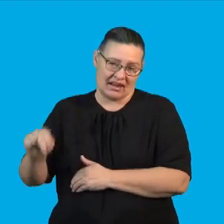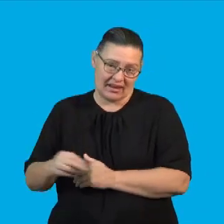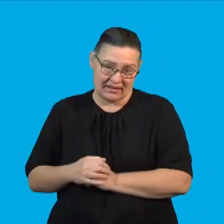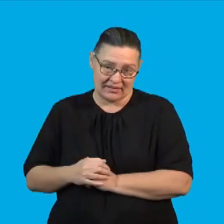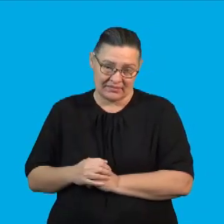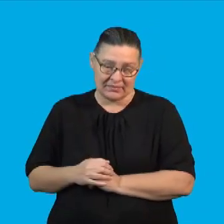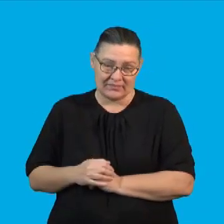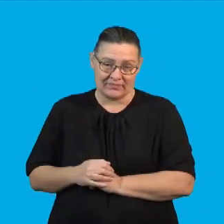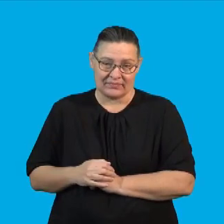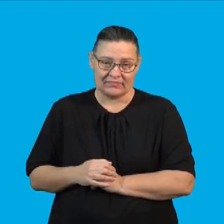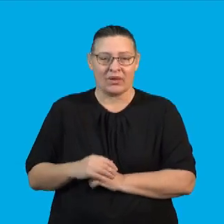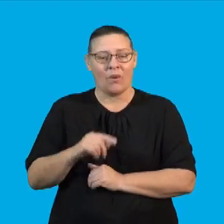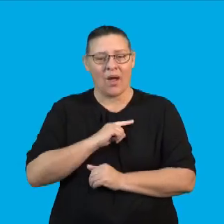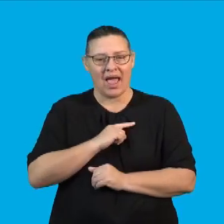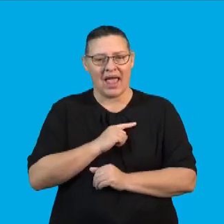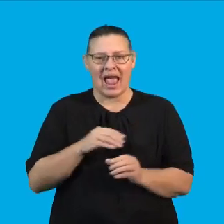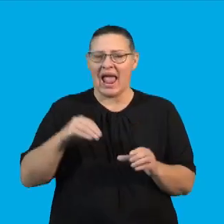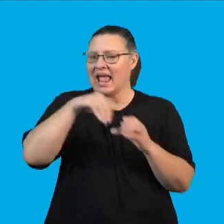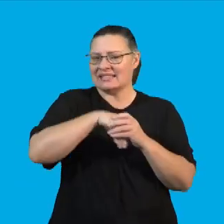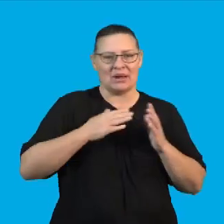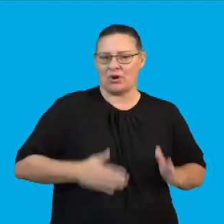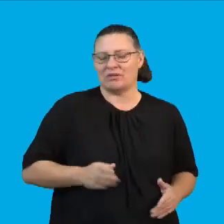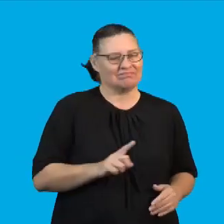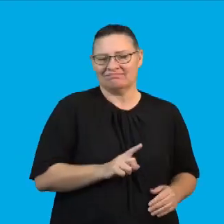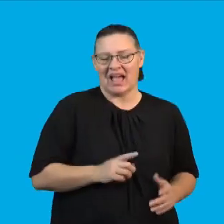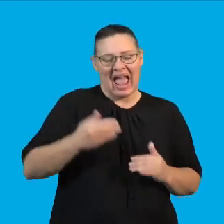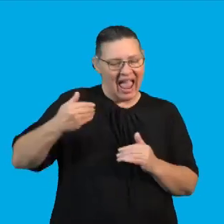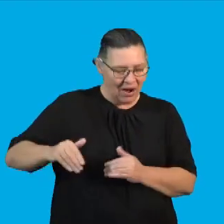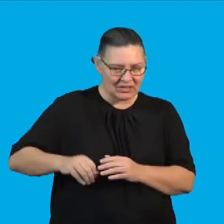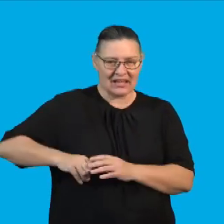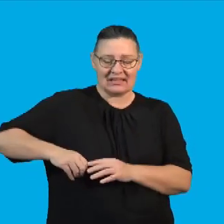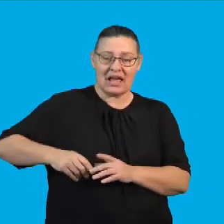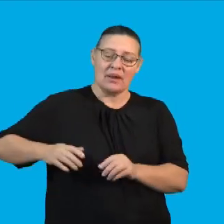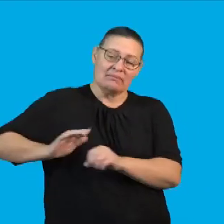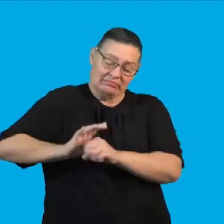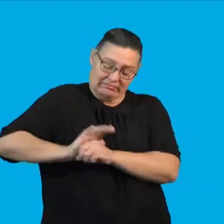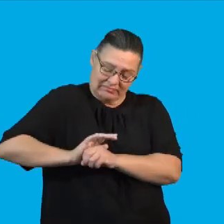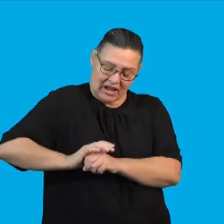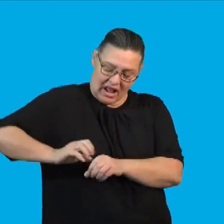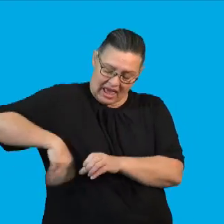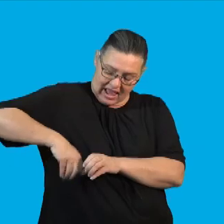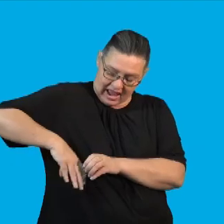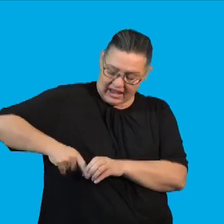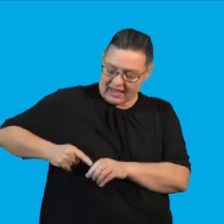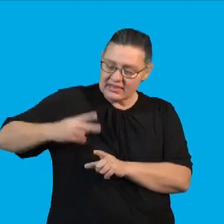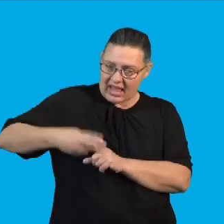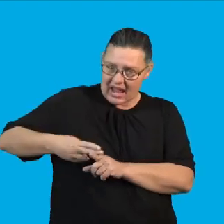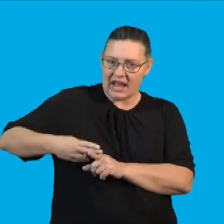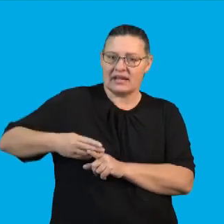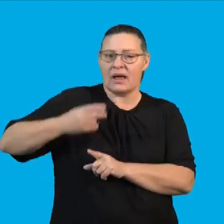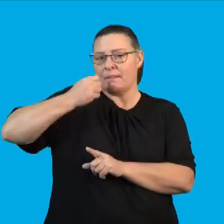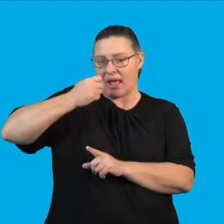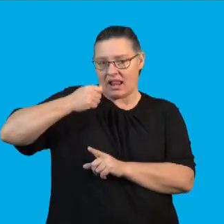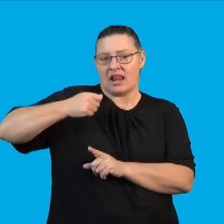is external fertilization, because eggs are laid. Even for this given scenario, the female